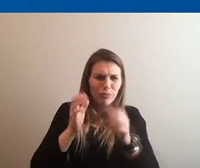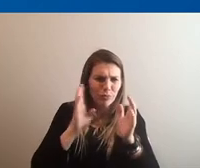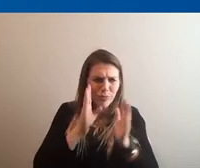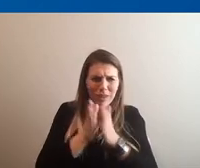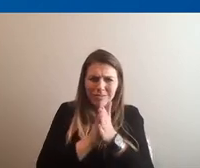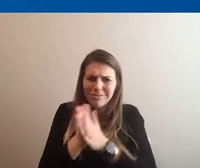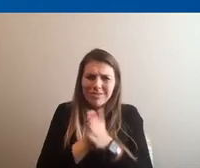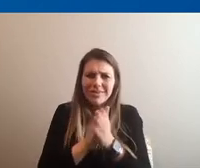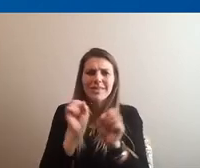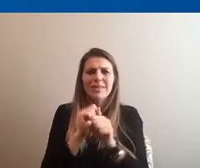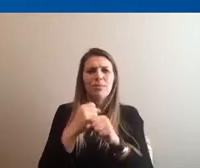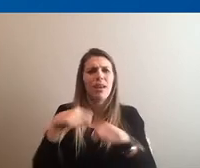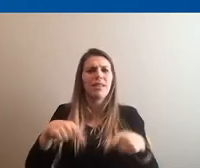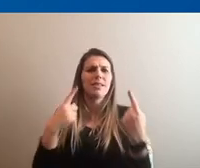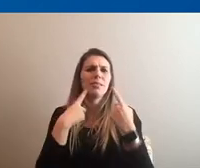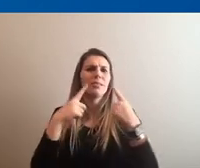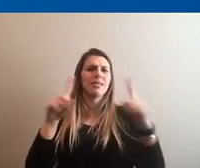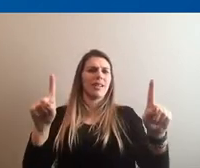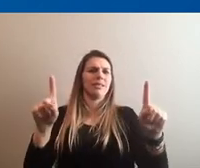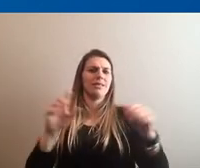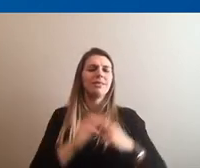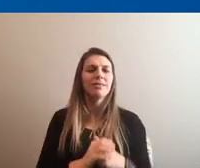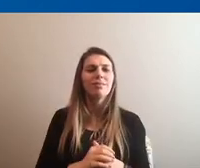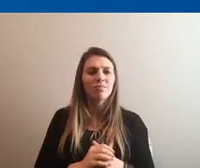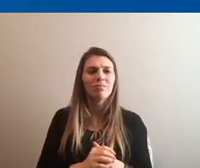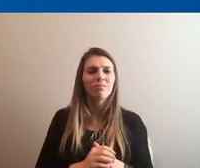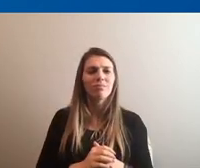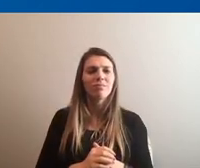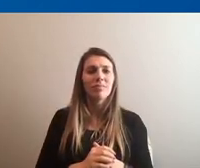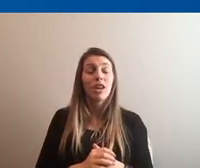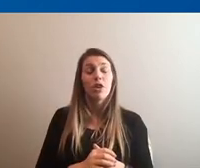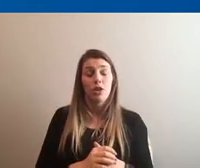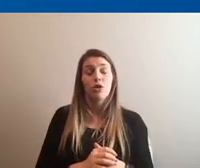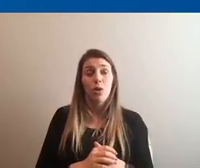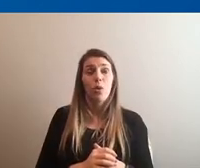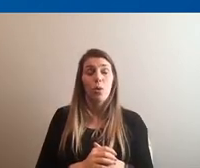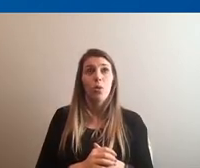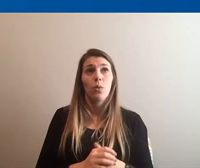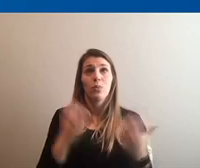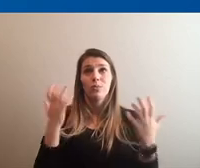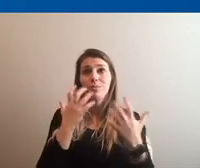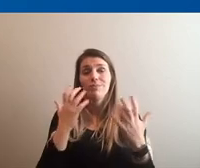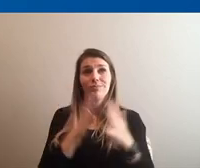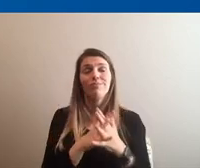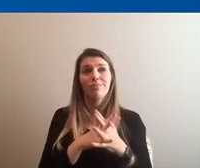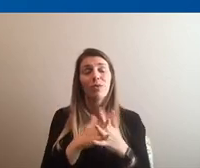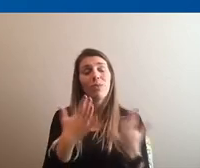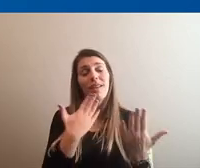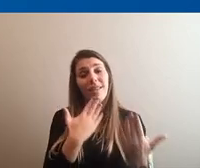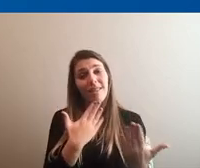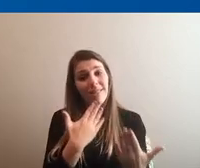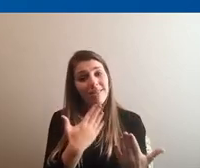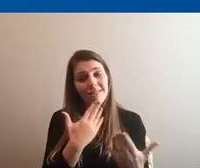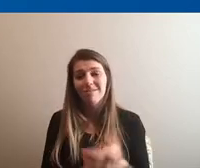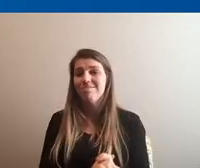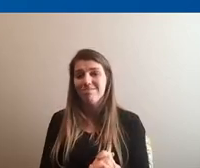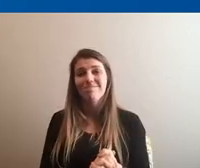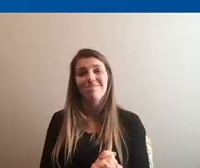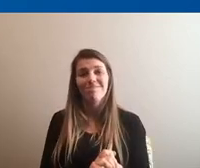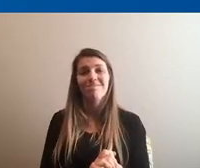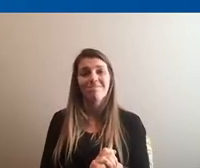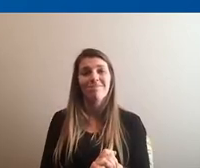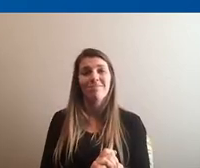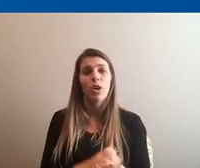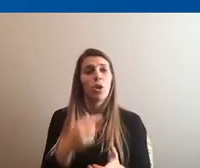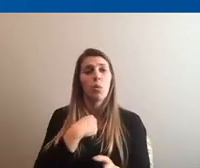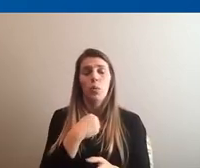bring it to a successful conclusion. And so in the strongest possible way, we thank you. We will not